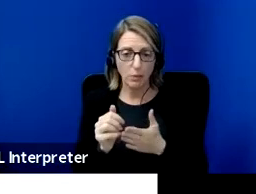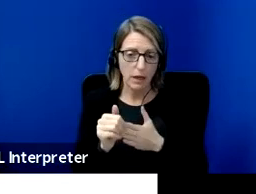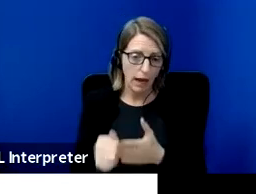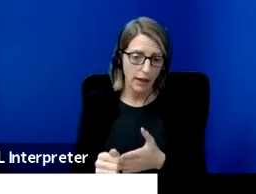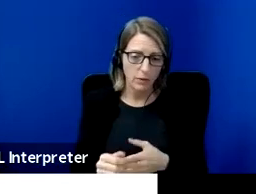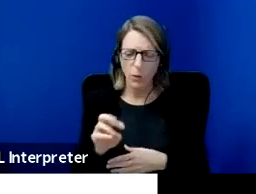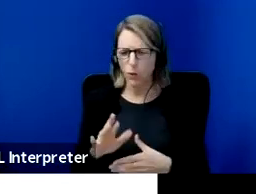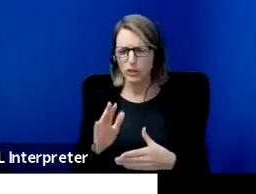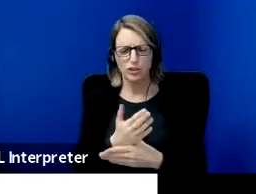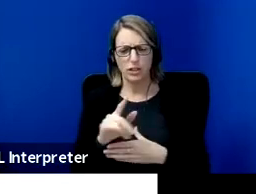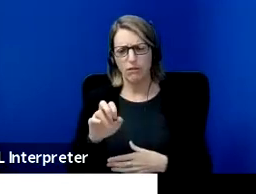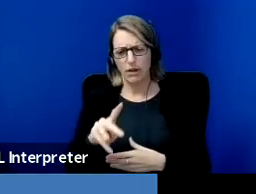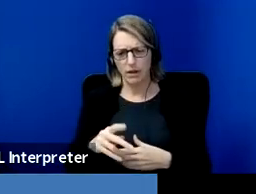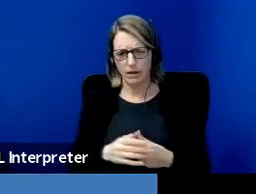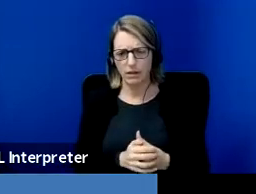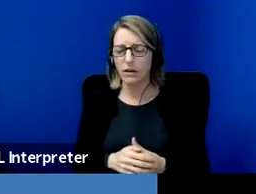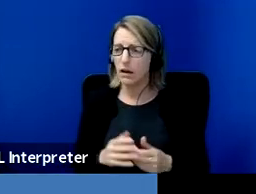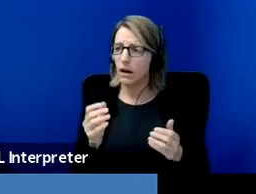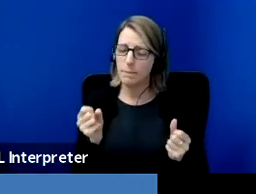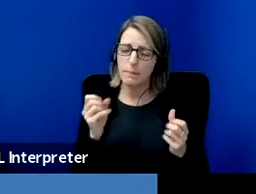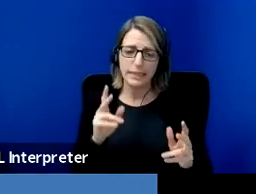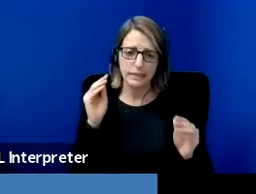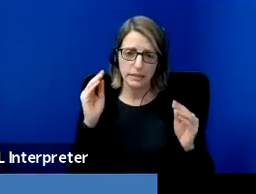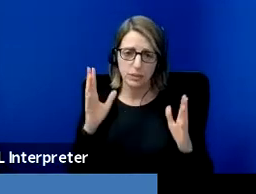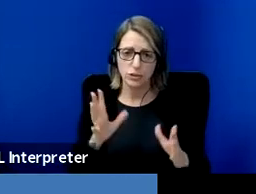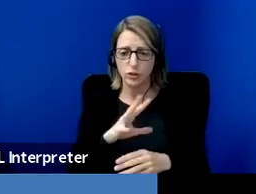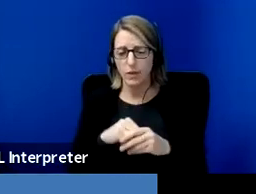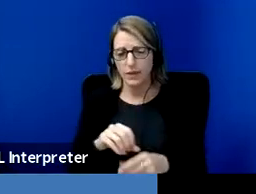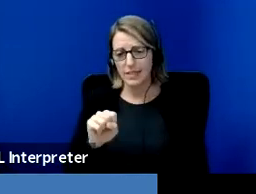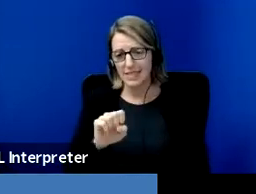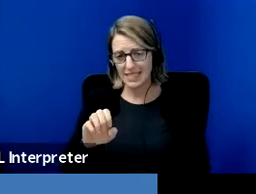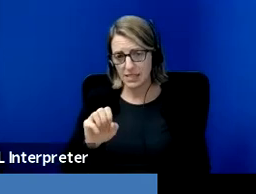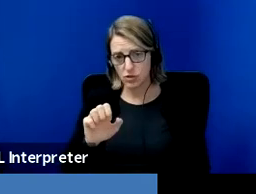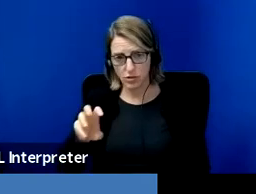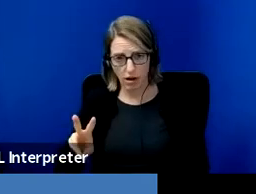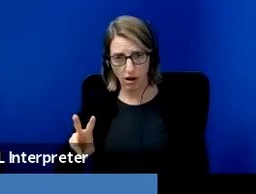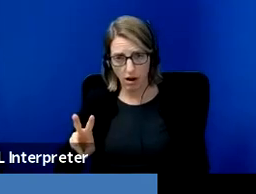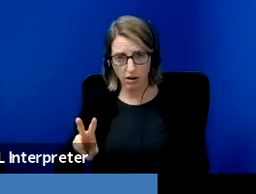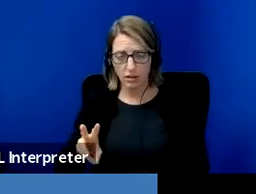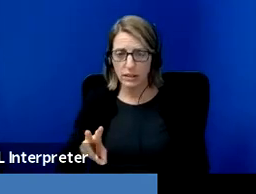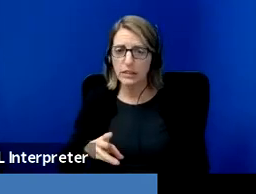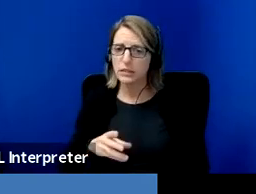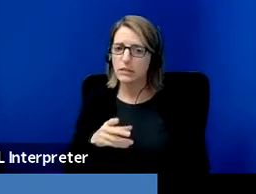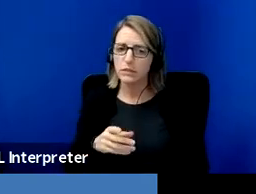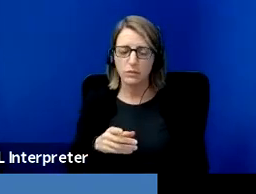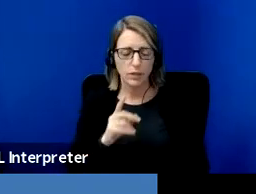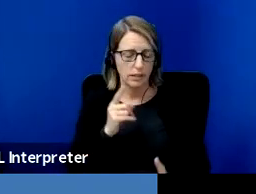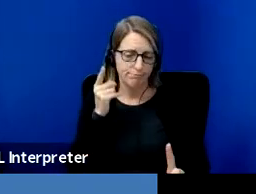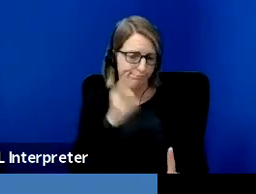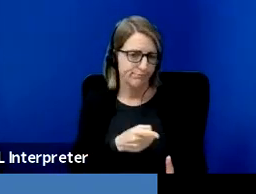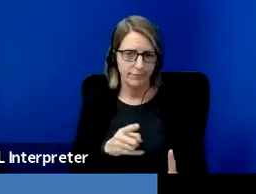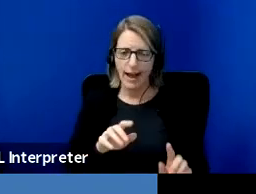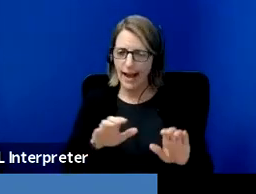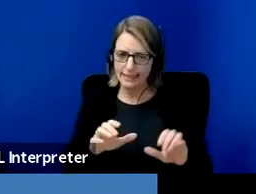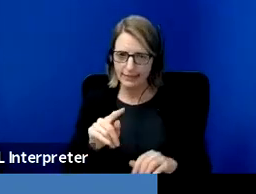just share links out. A lot of teachers within Seesaw really stick with the activities tab, and that's great because